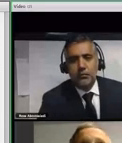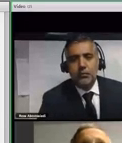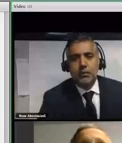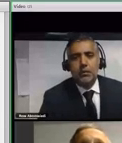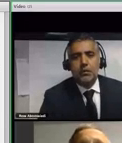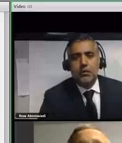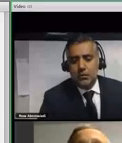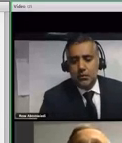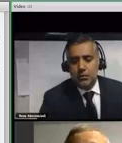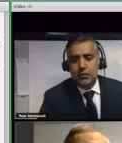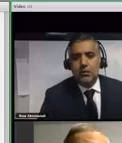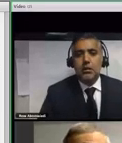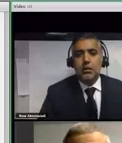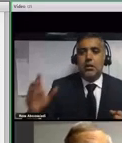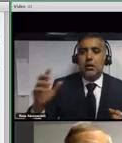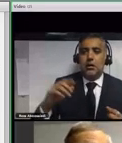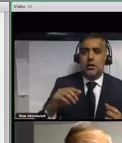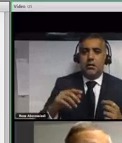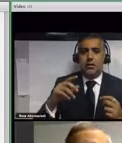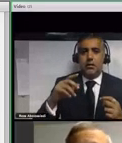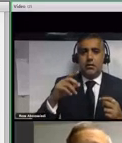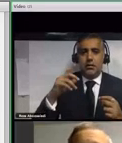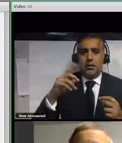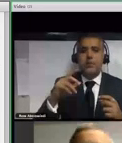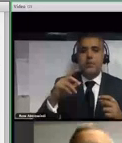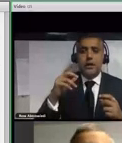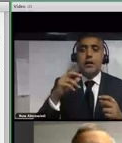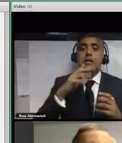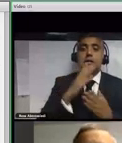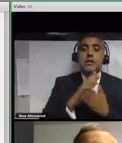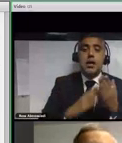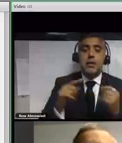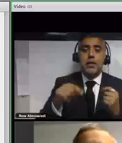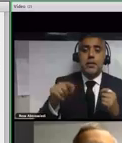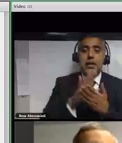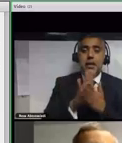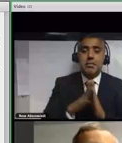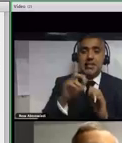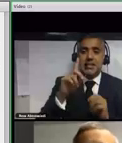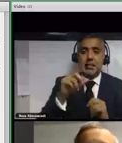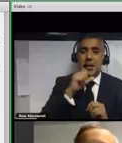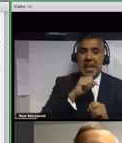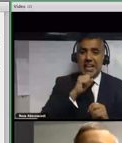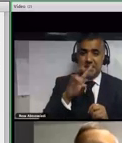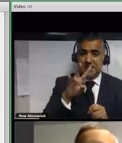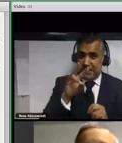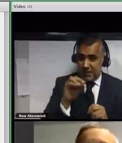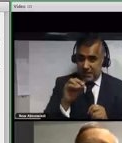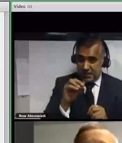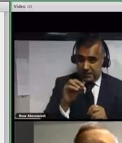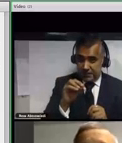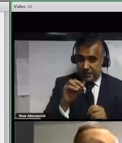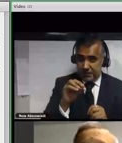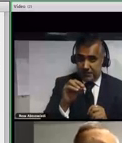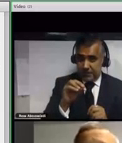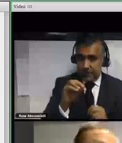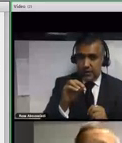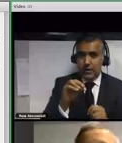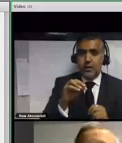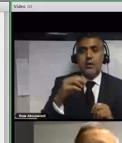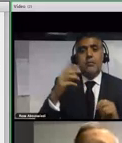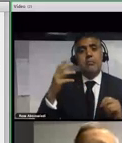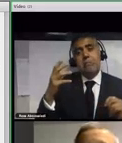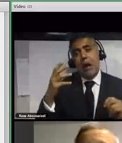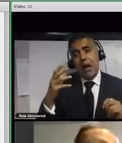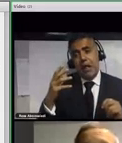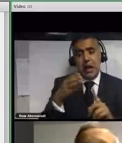is impacted by the age of onset, right? If someone becomes disabled to the age of 70, by that point in their life,